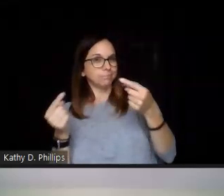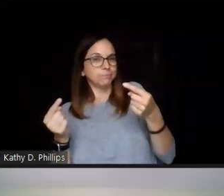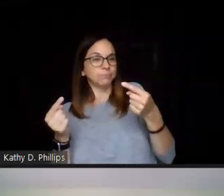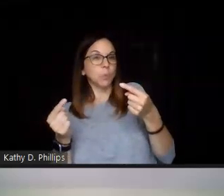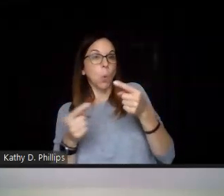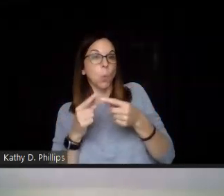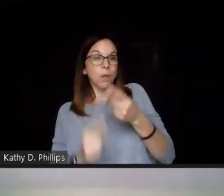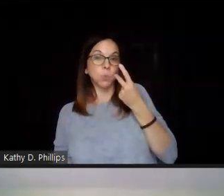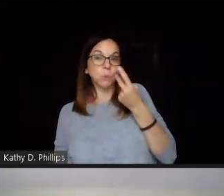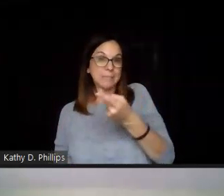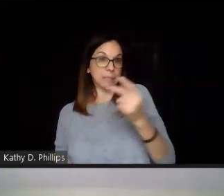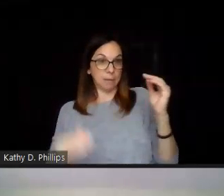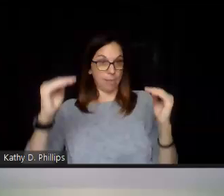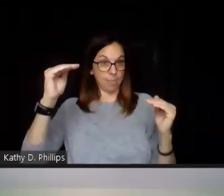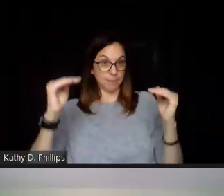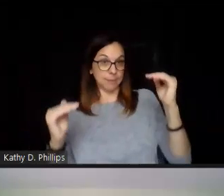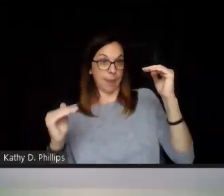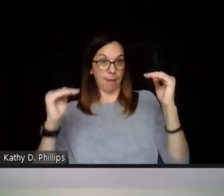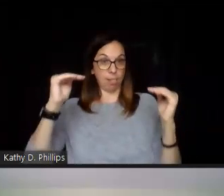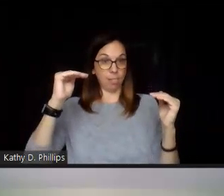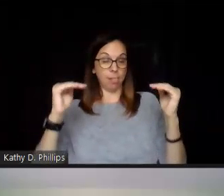look at the scales,